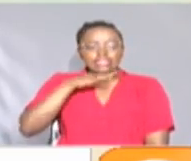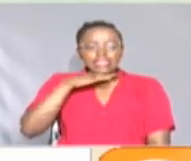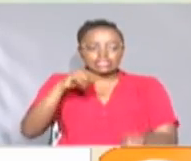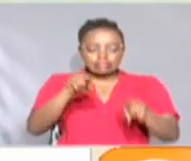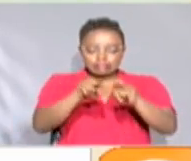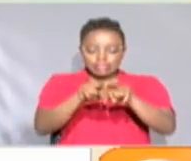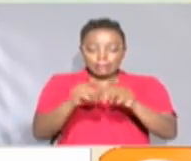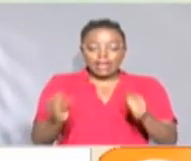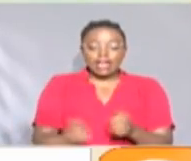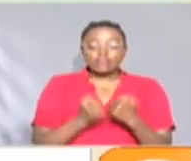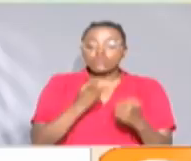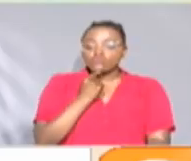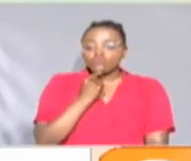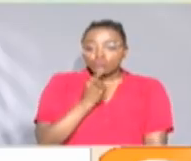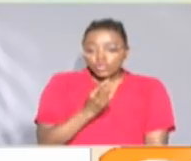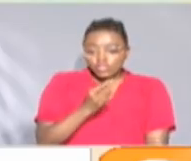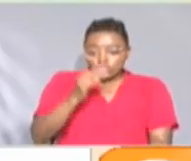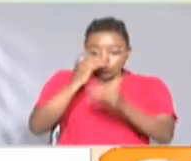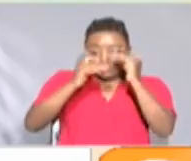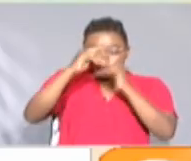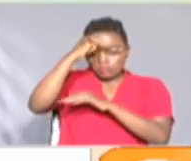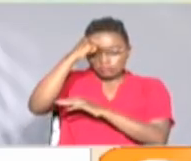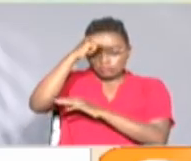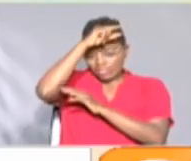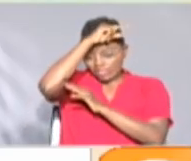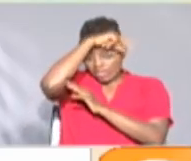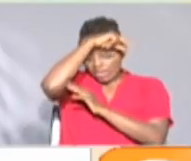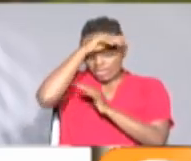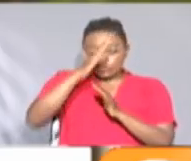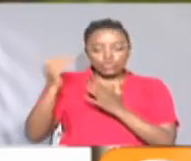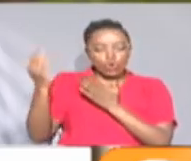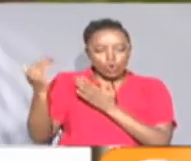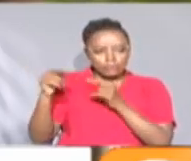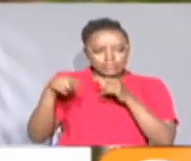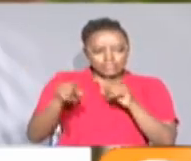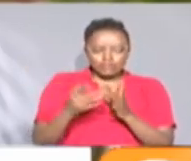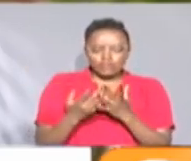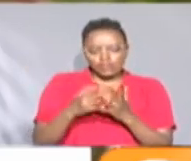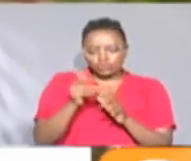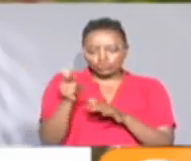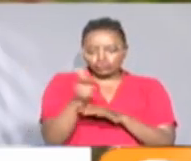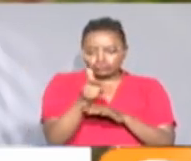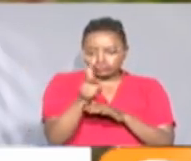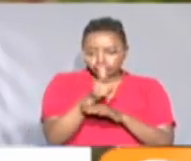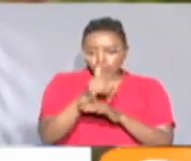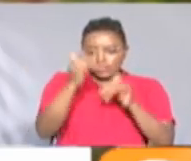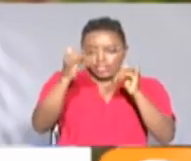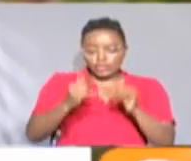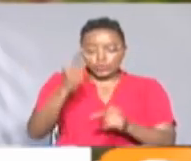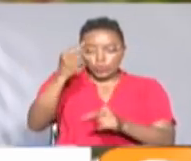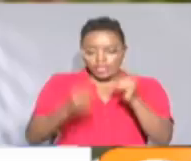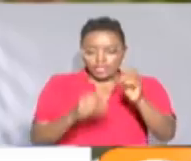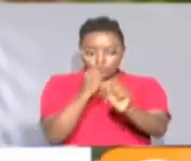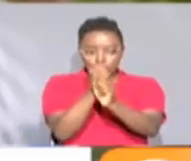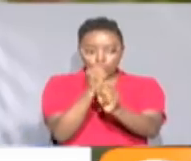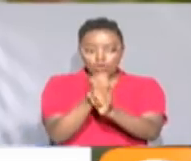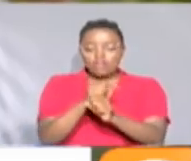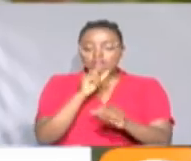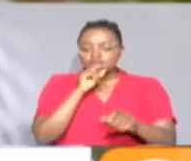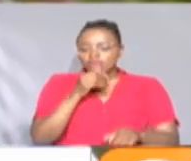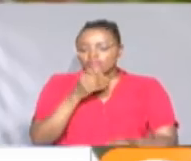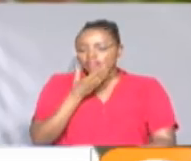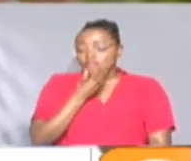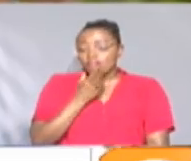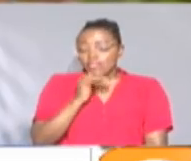accident. A Moi University graduate, Philip Kemboi, had hoped to nurture his journalism career in the new year. His father, Barnabas